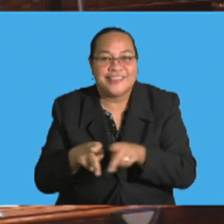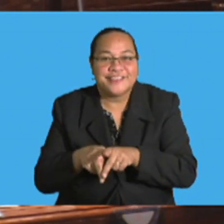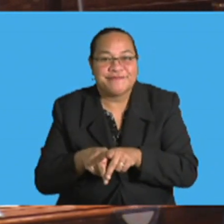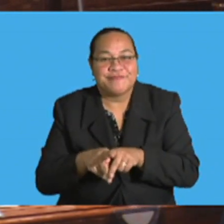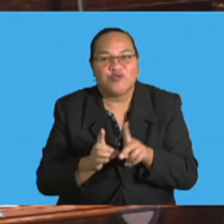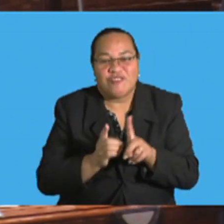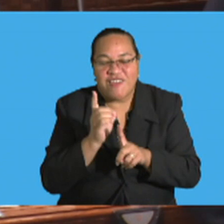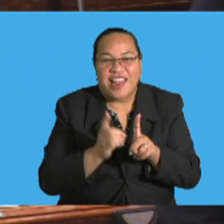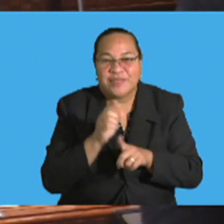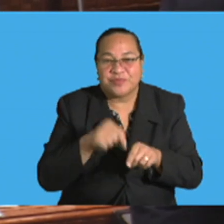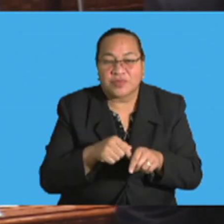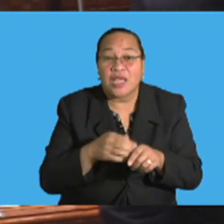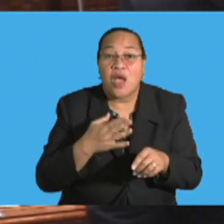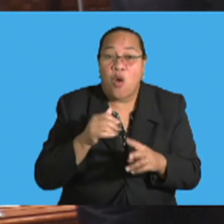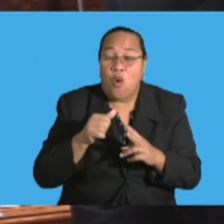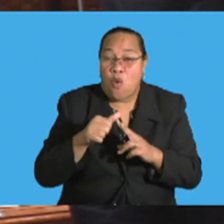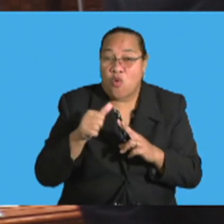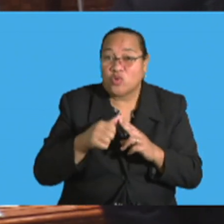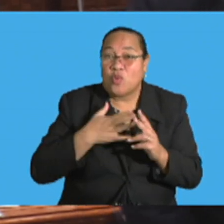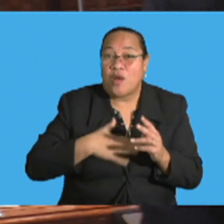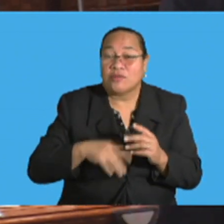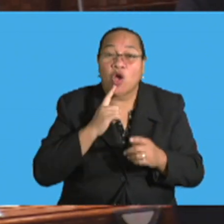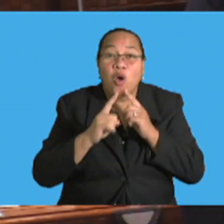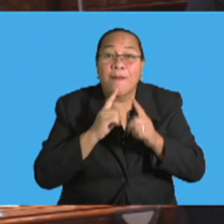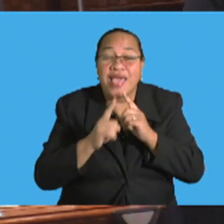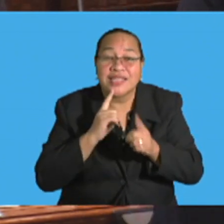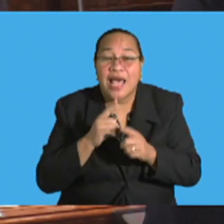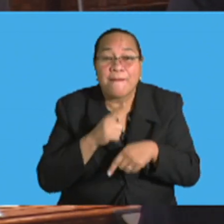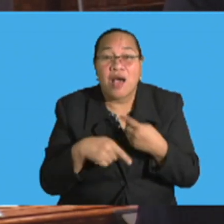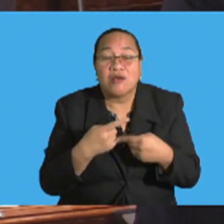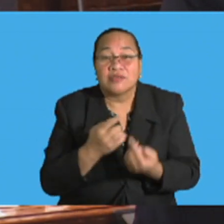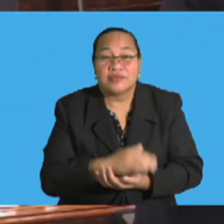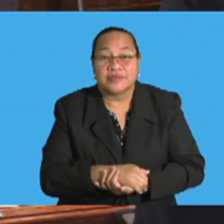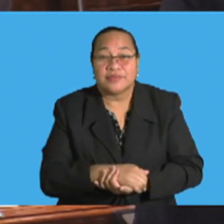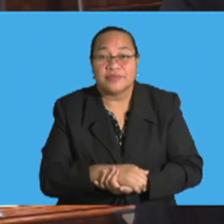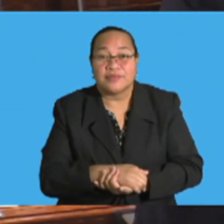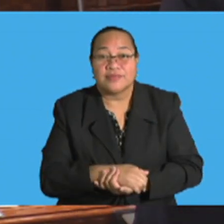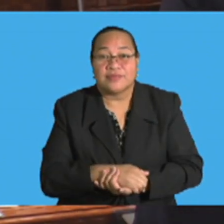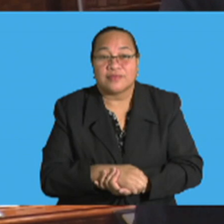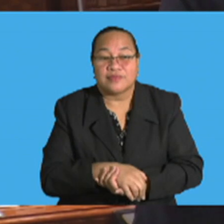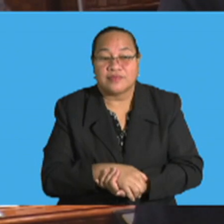like to make some comments regarding the